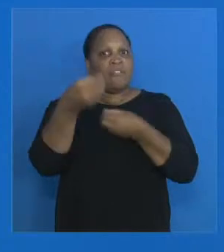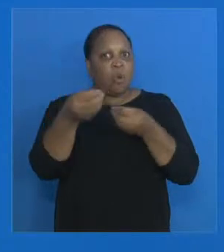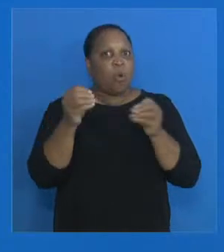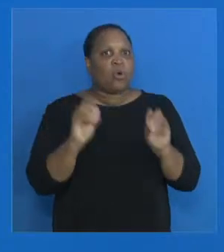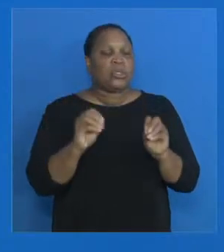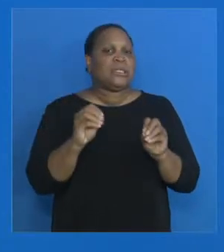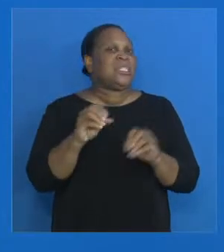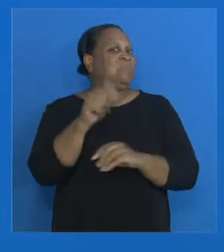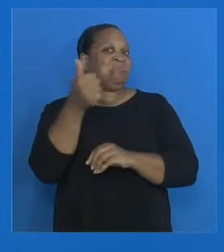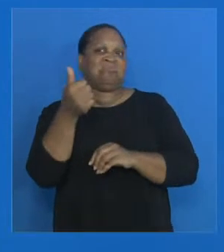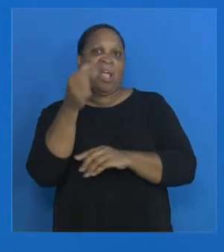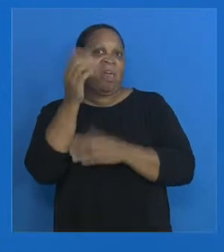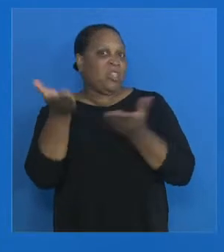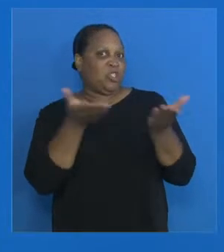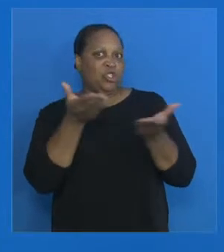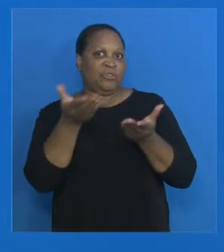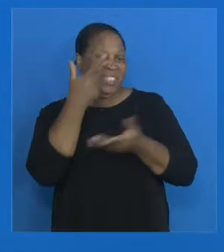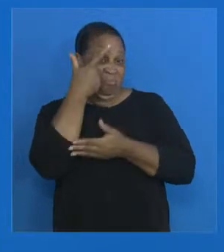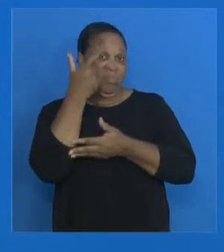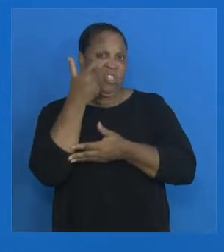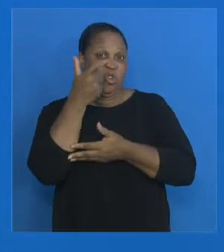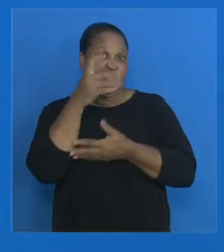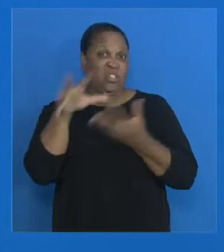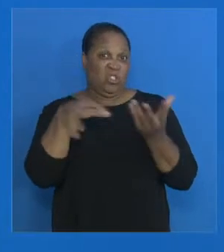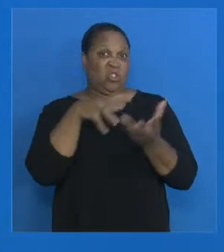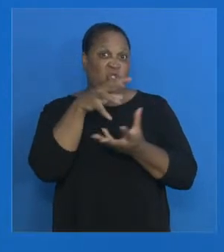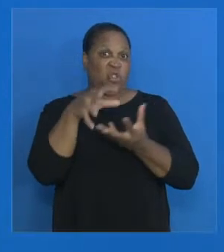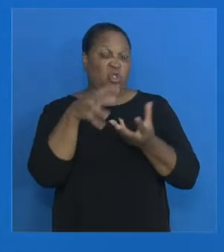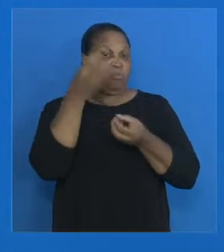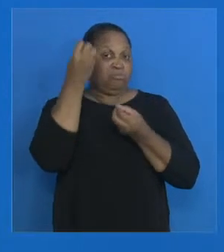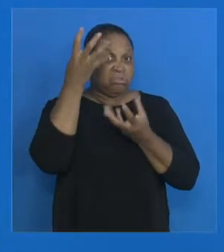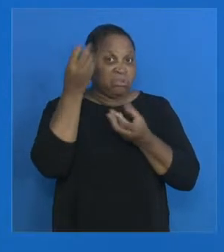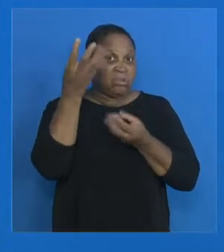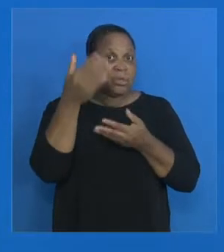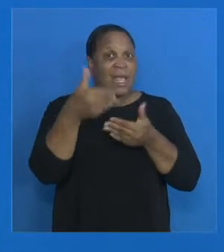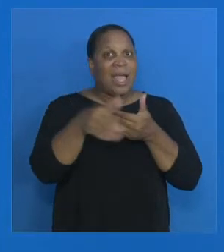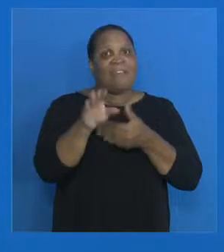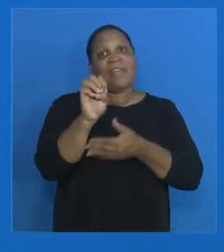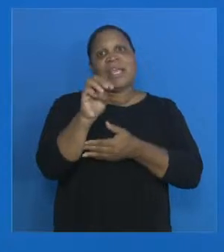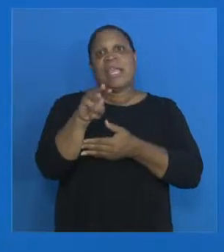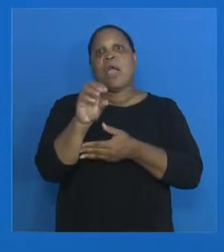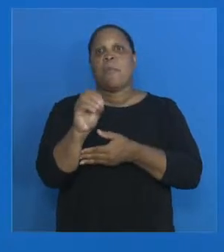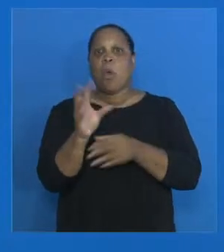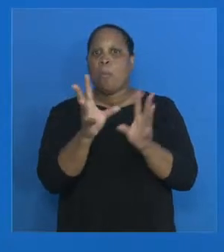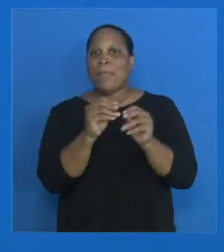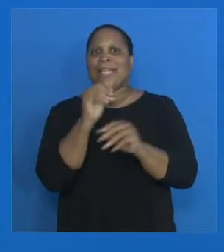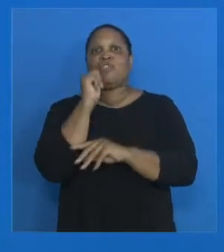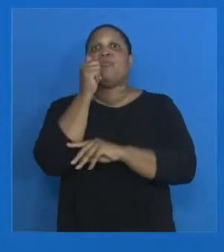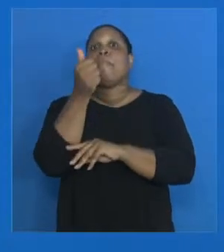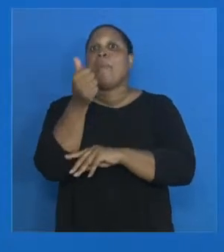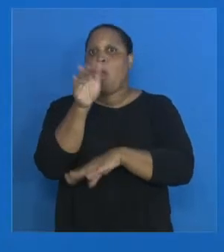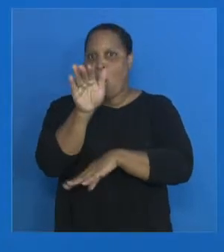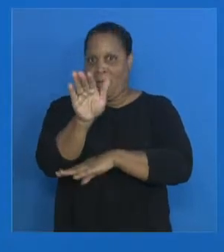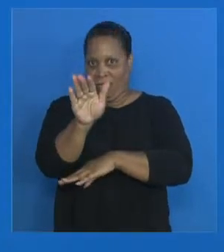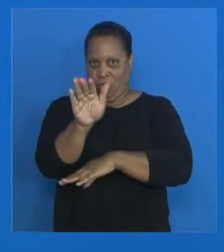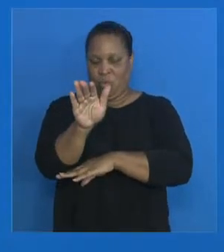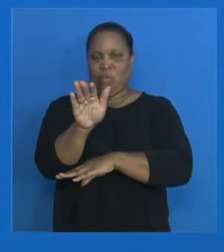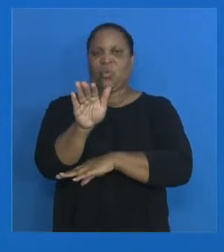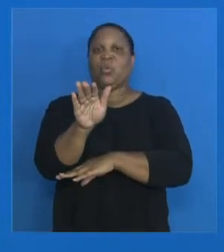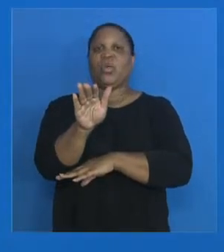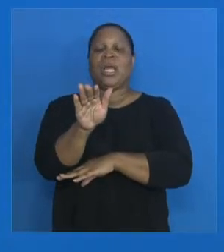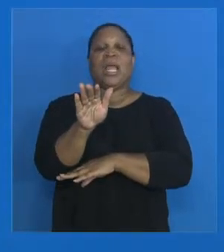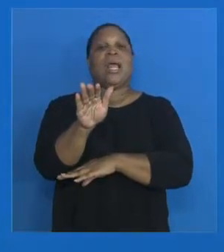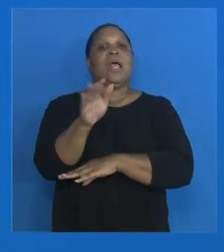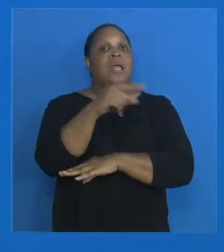any other government services due to the storm will be shared following our EMO meeting tomorrow afternoon.